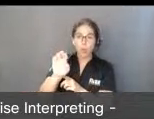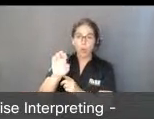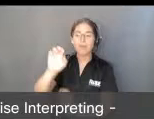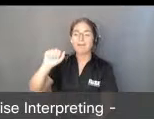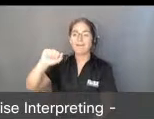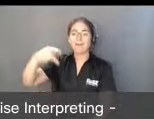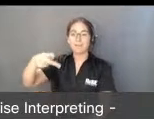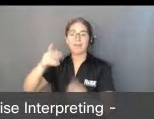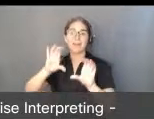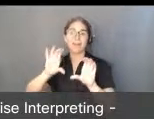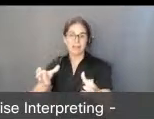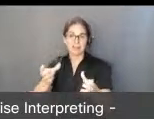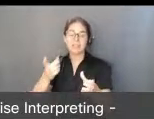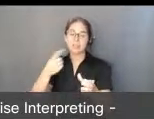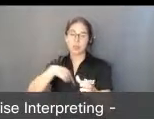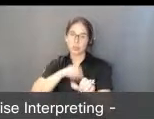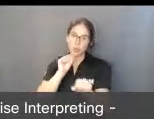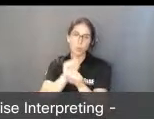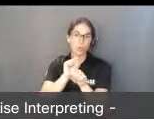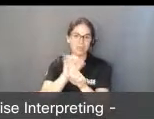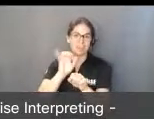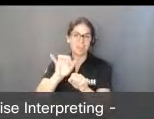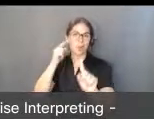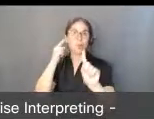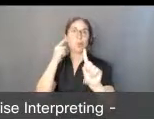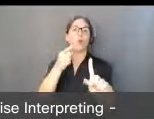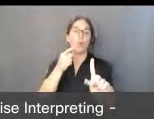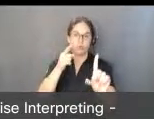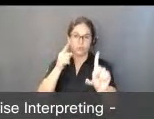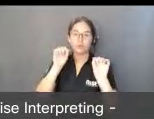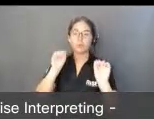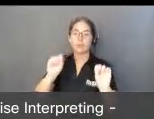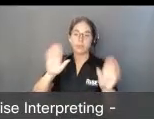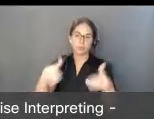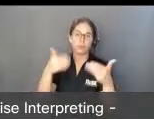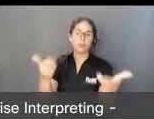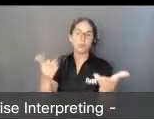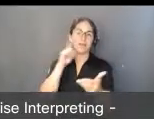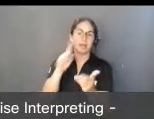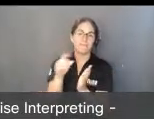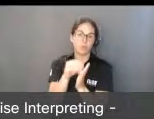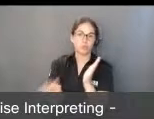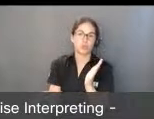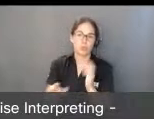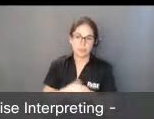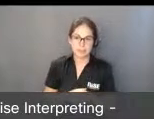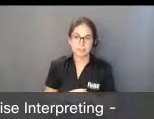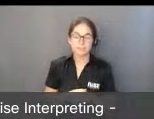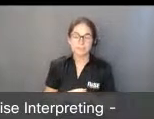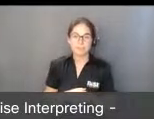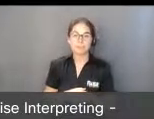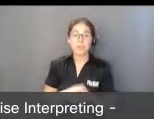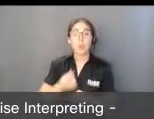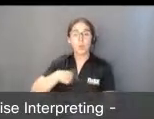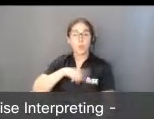courses. We'll be working towards that end to be able to provide those to our students. And so you need the teachers